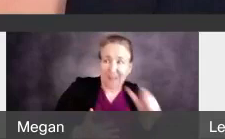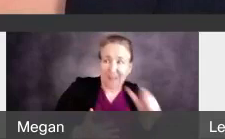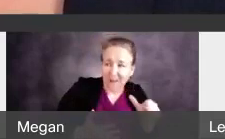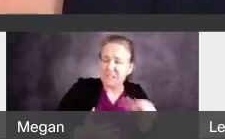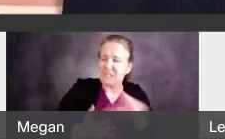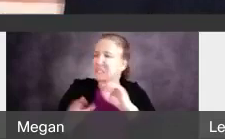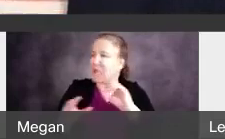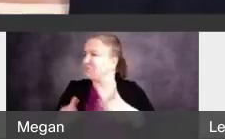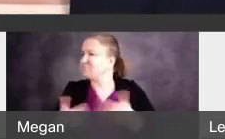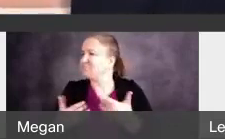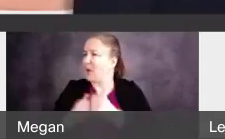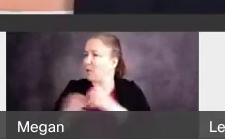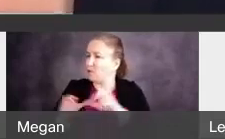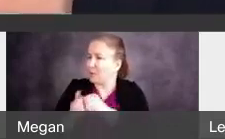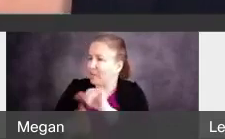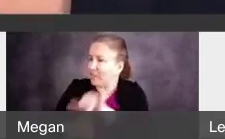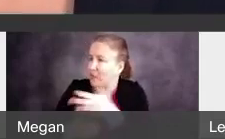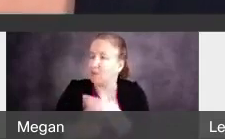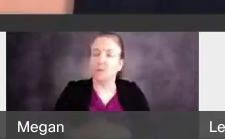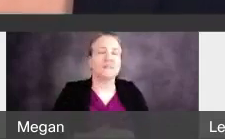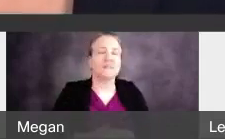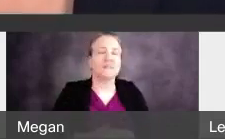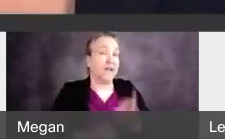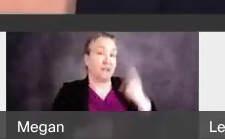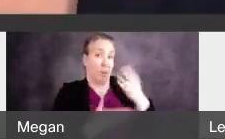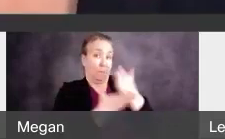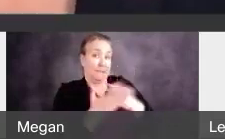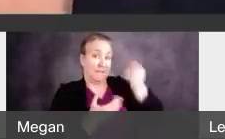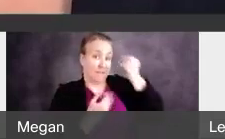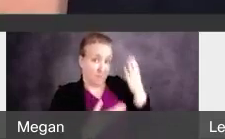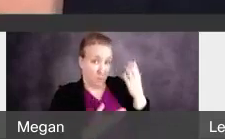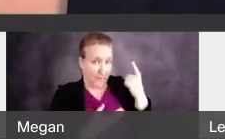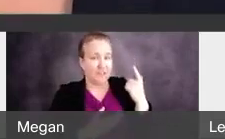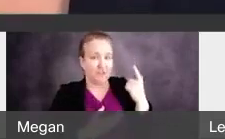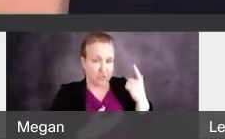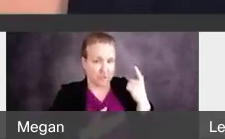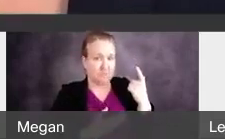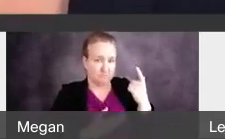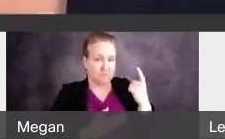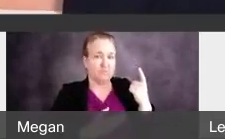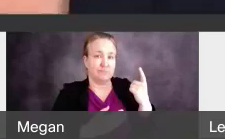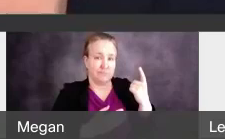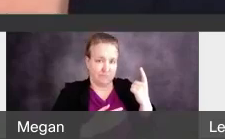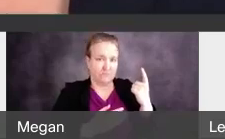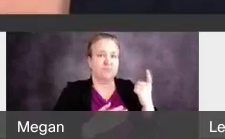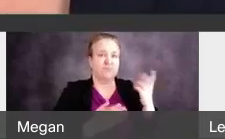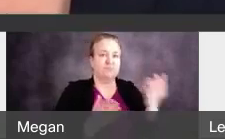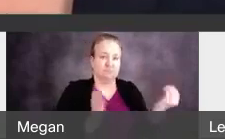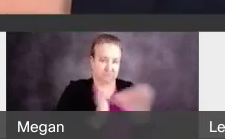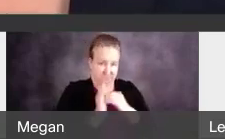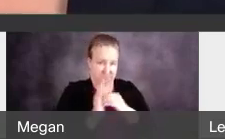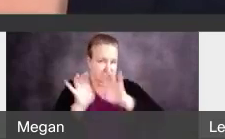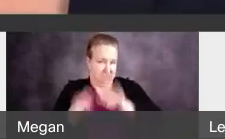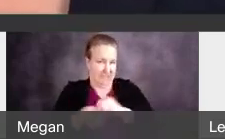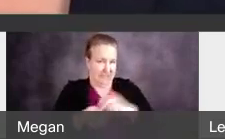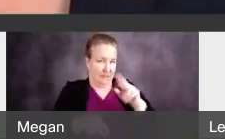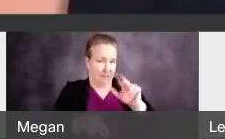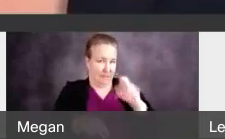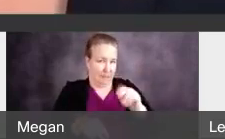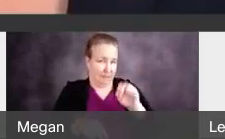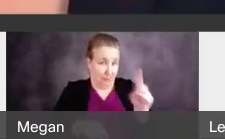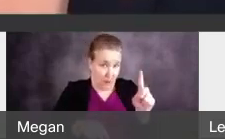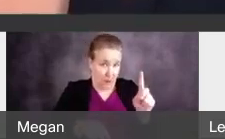on that? Yeah, so that's one of the pieces of information that is inputted into PrepMod when you make your